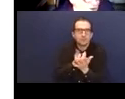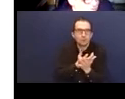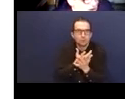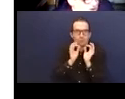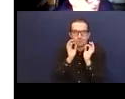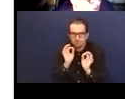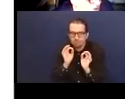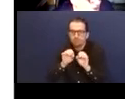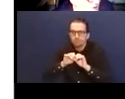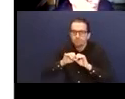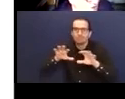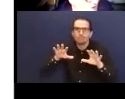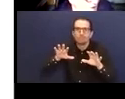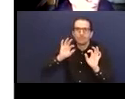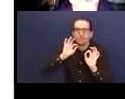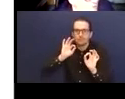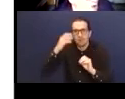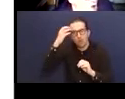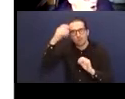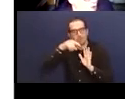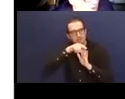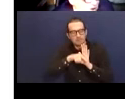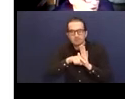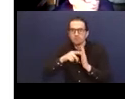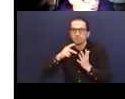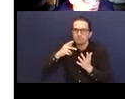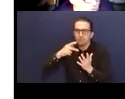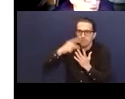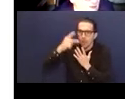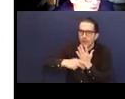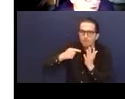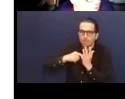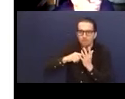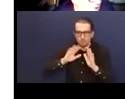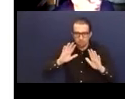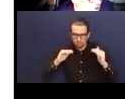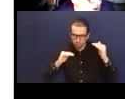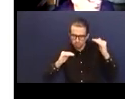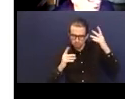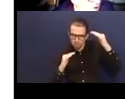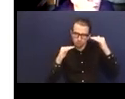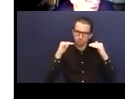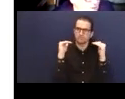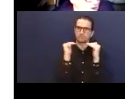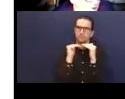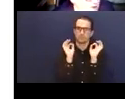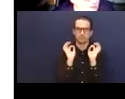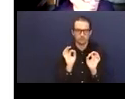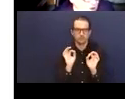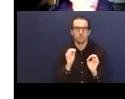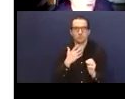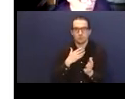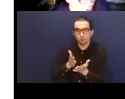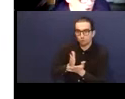collection of data and statistics on the situation of women and girls with disabilities living in rural and urban areas belonging to ethnic minorities